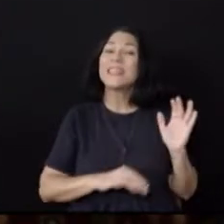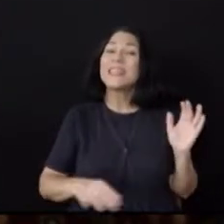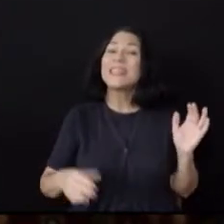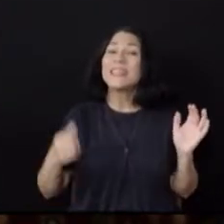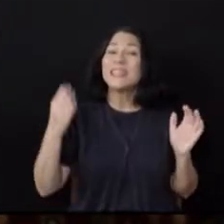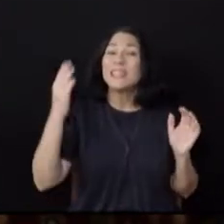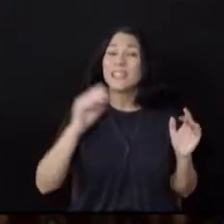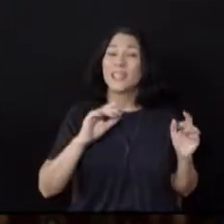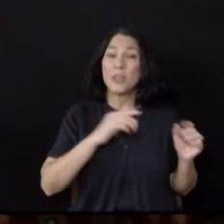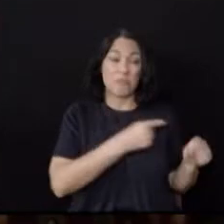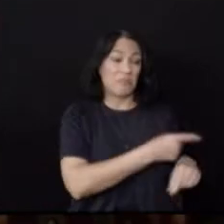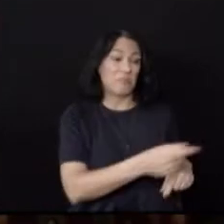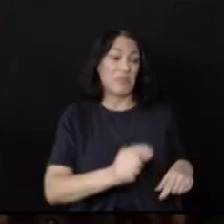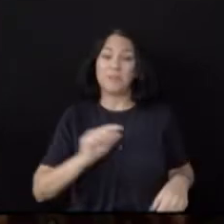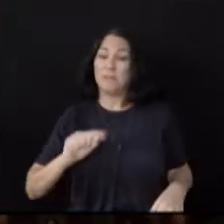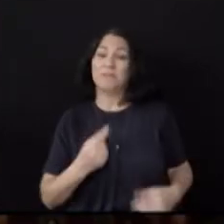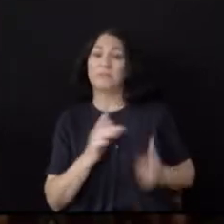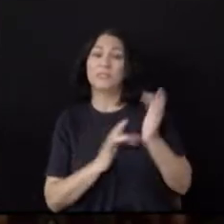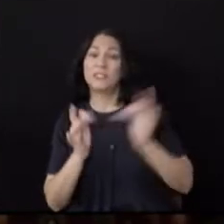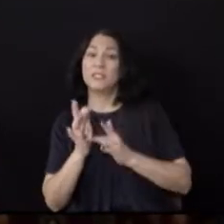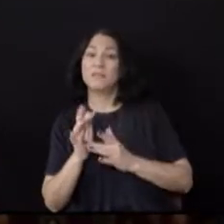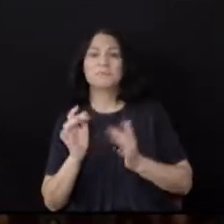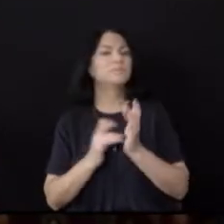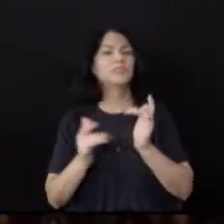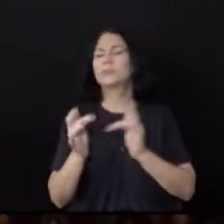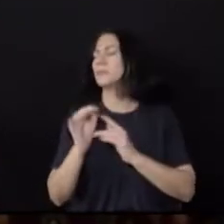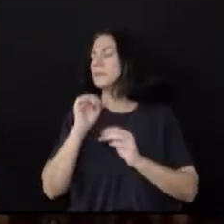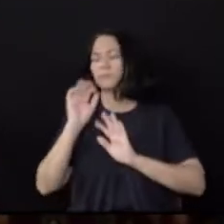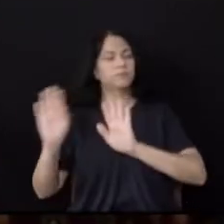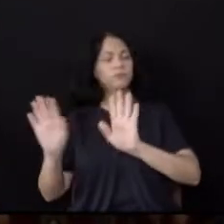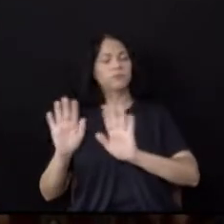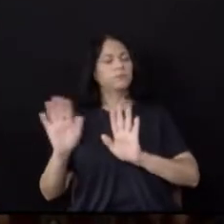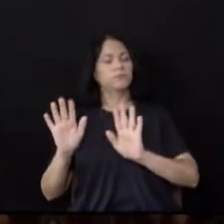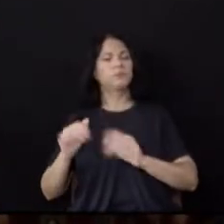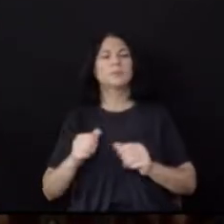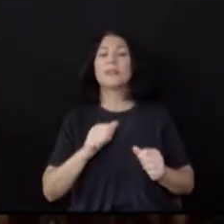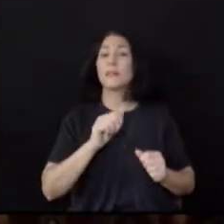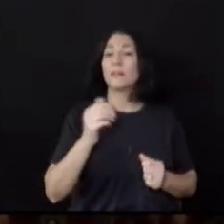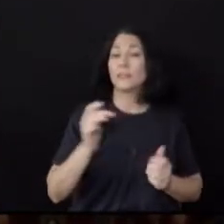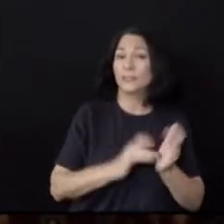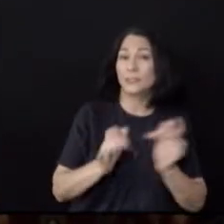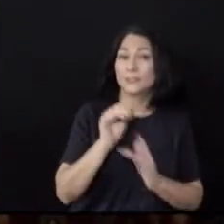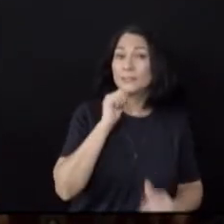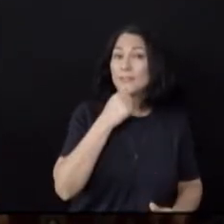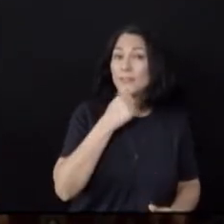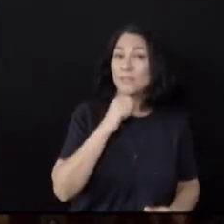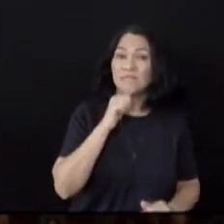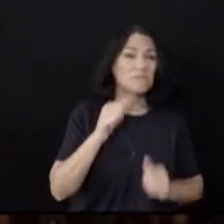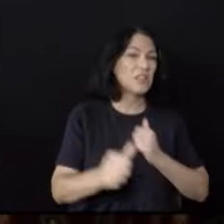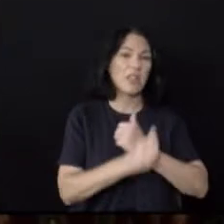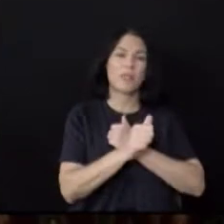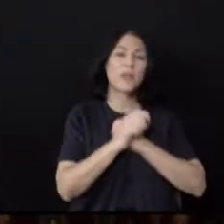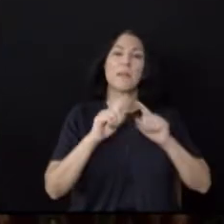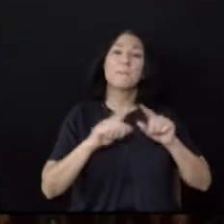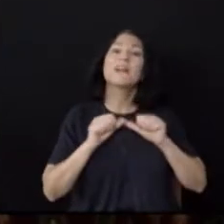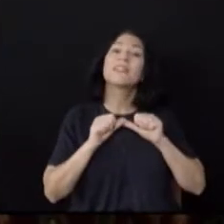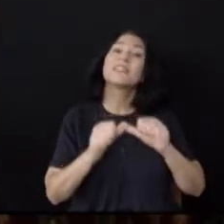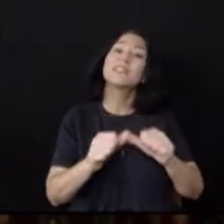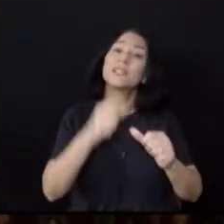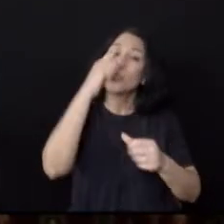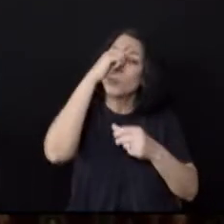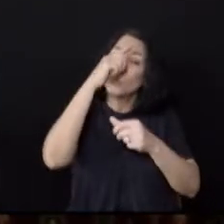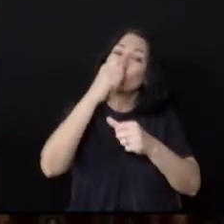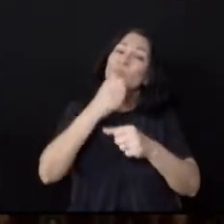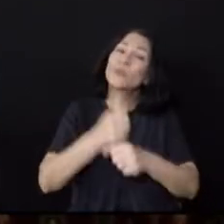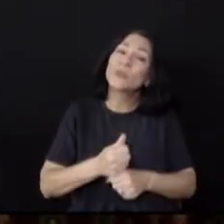reviled, he did not revile in return. When he suffered, he did not threaten, but continued entrusting